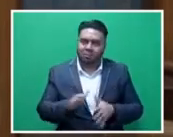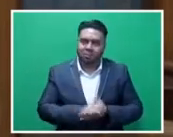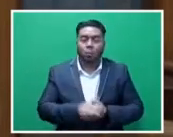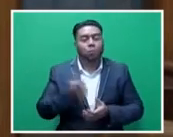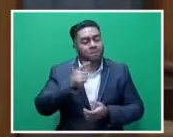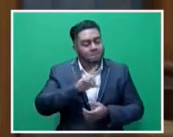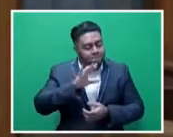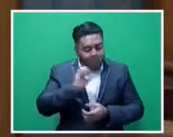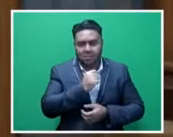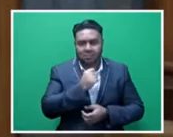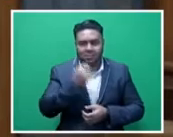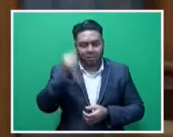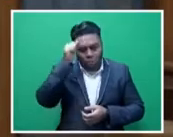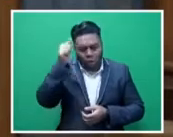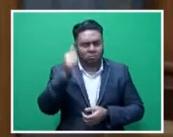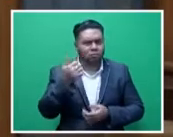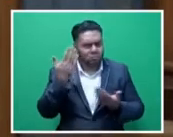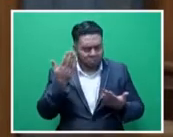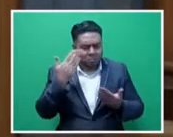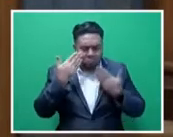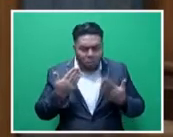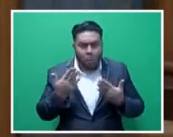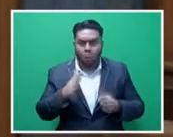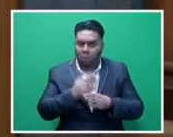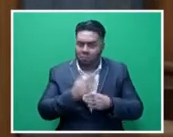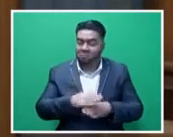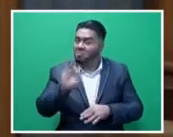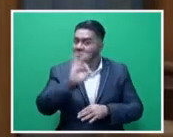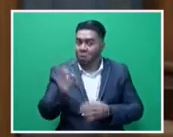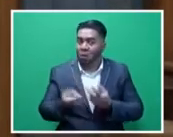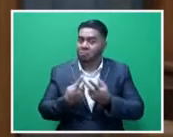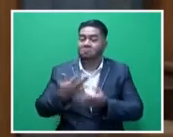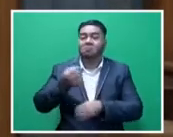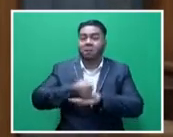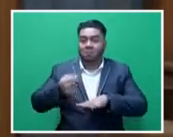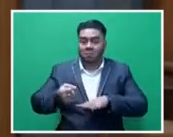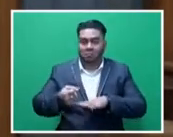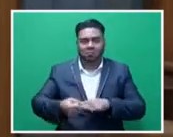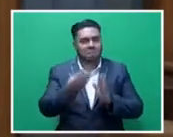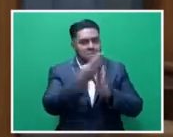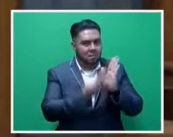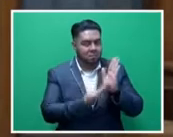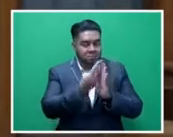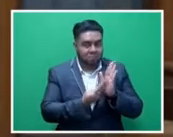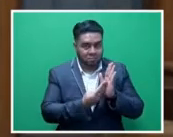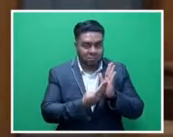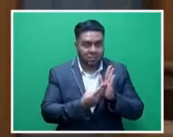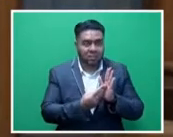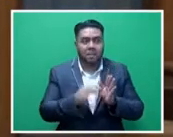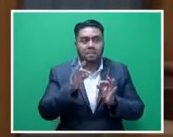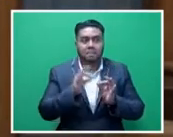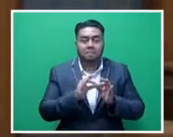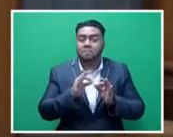acknowledge. No government, I must say, no government has made a budgetary line in the budget report